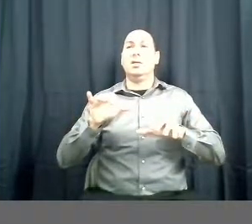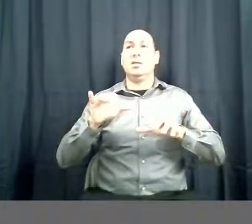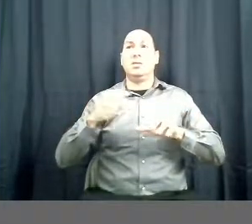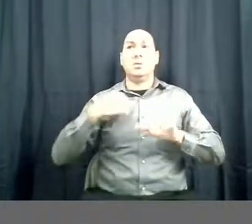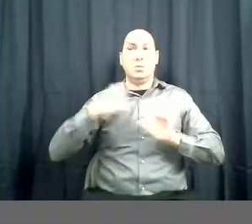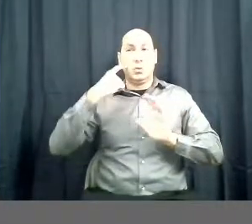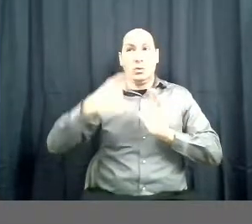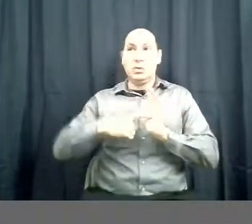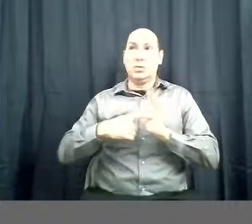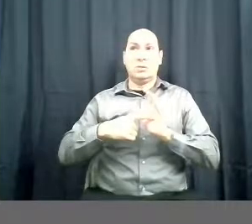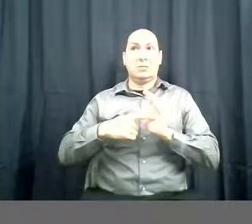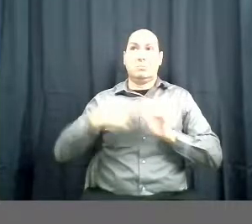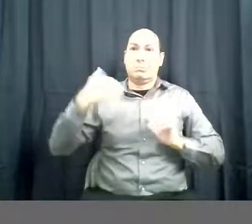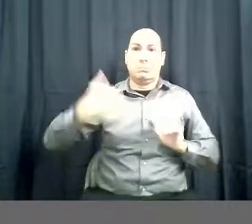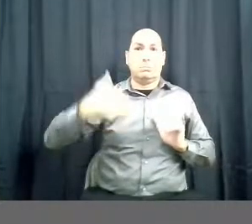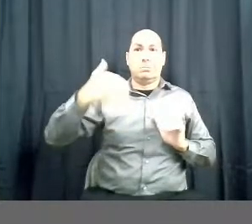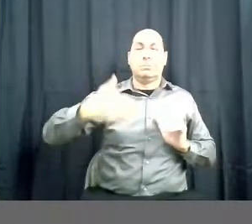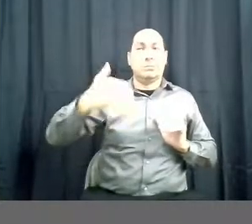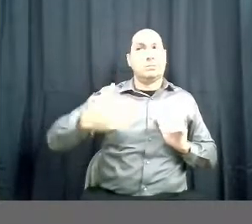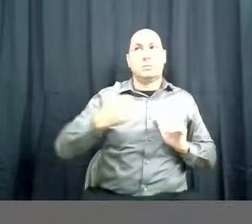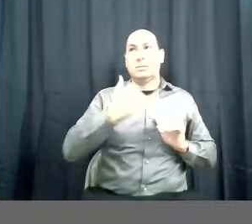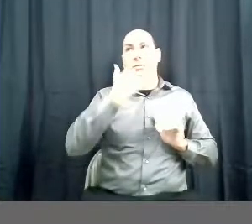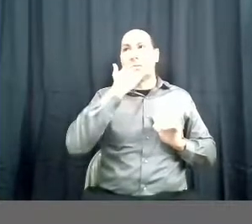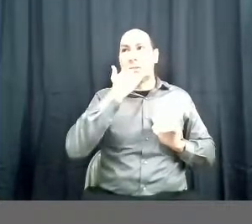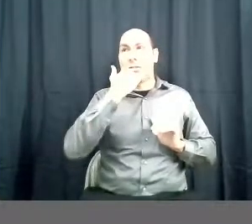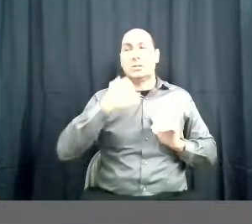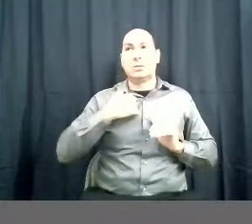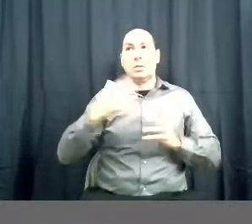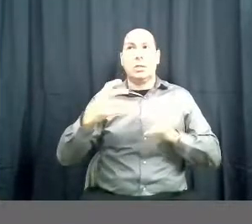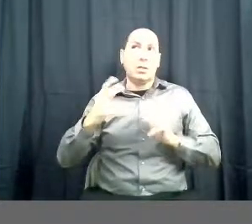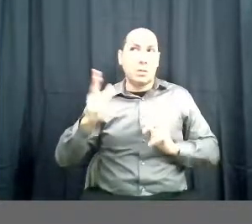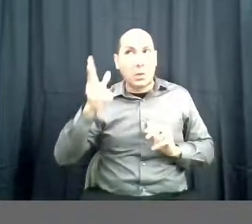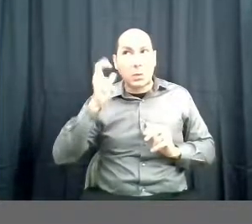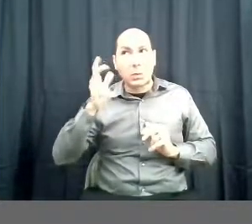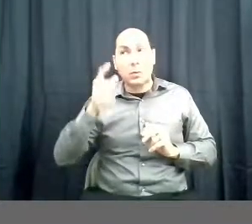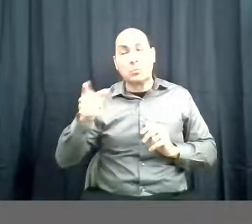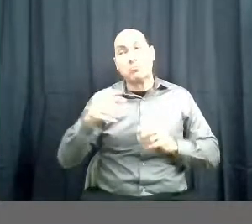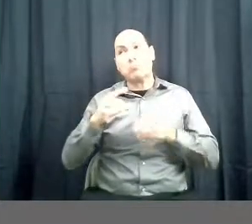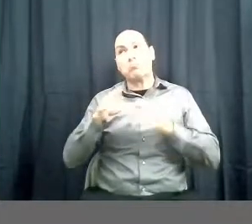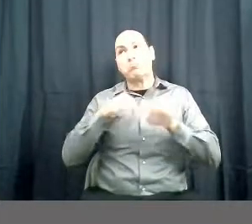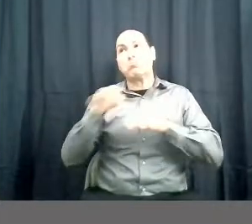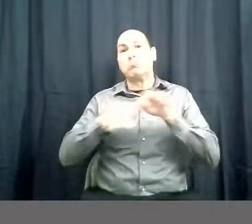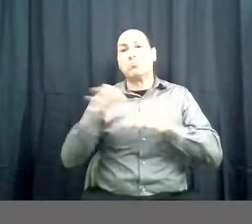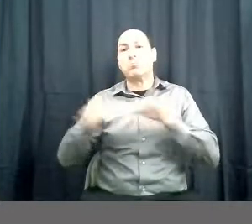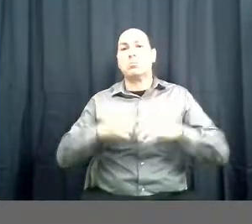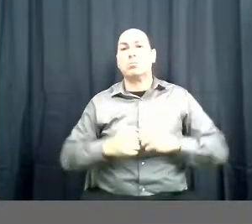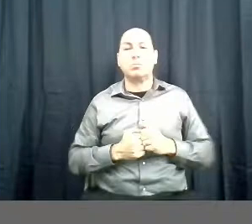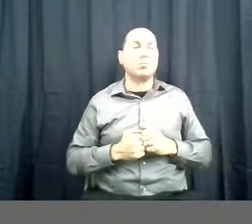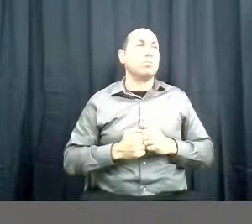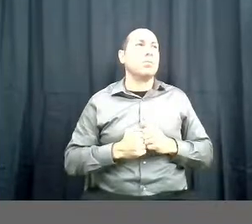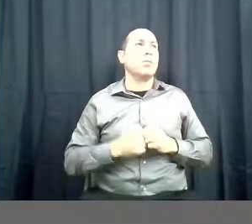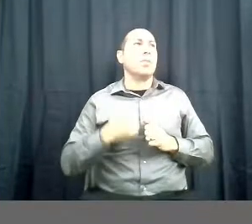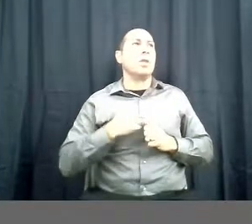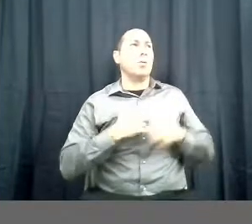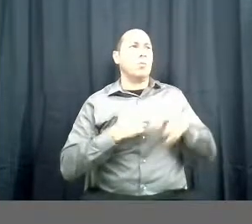So I would love to hear what they have to say about it. Thank you. I'll pass it to my colleagues in just a moment.